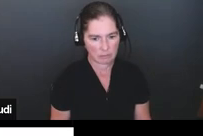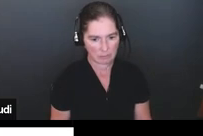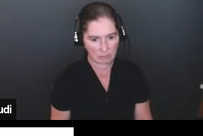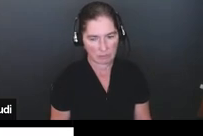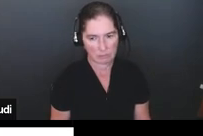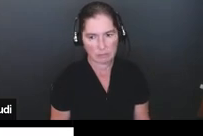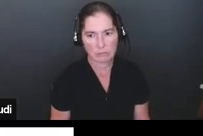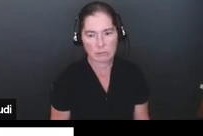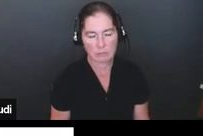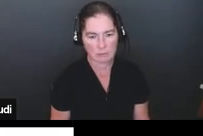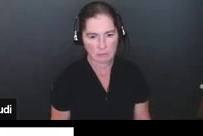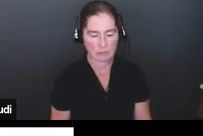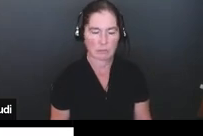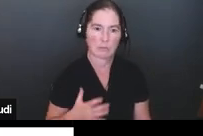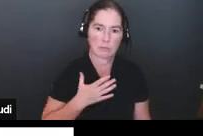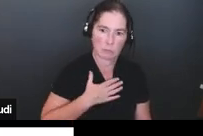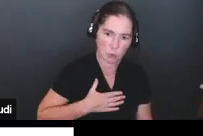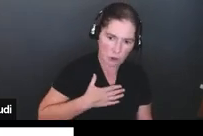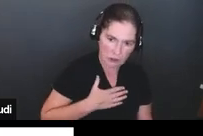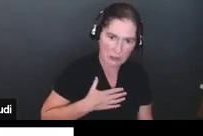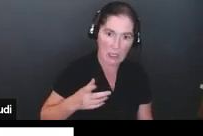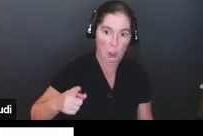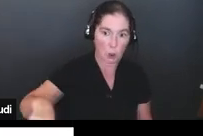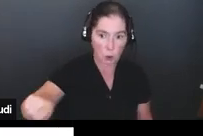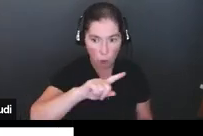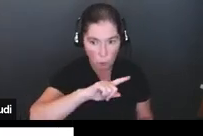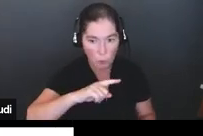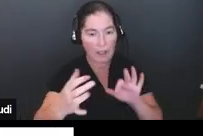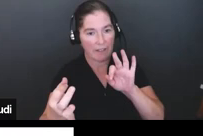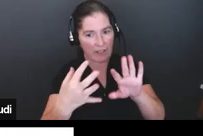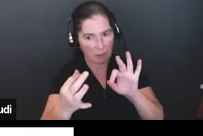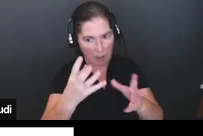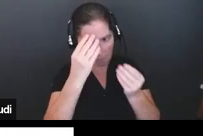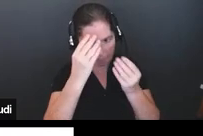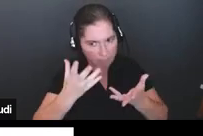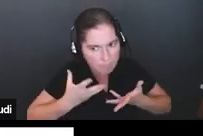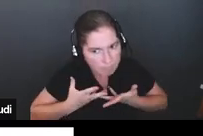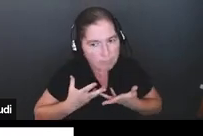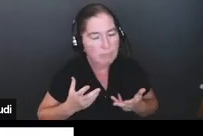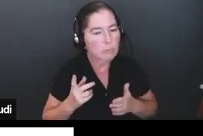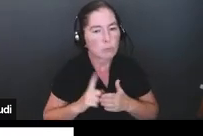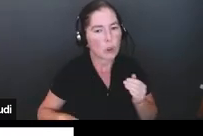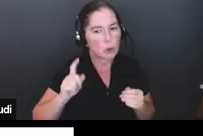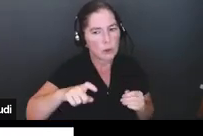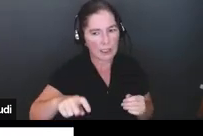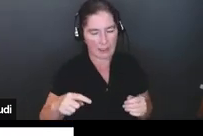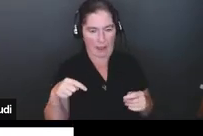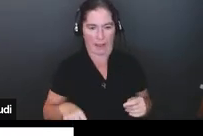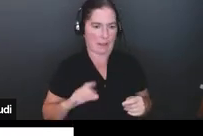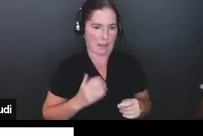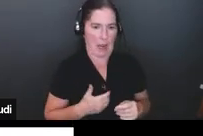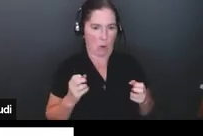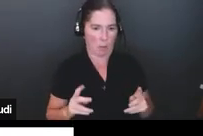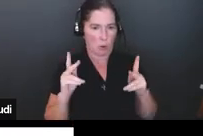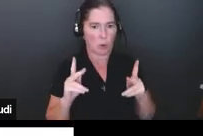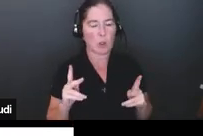We really appreciate you giving feedback to us and taking time to think about your learning. We give this as an opportunity to